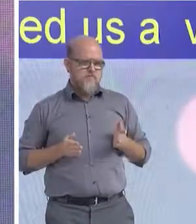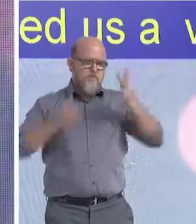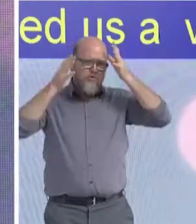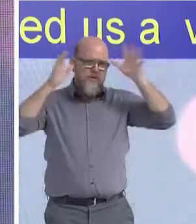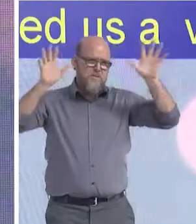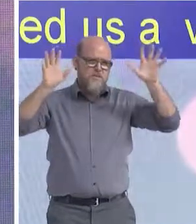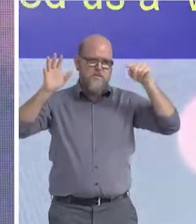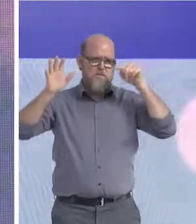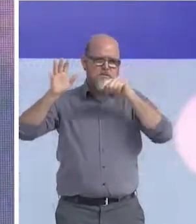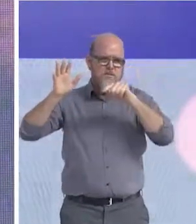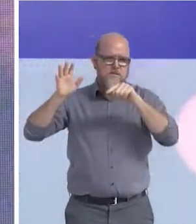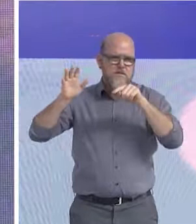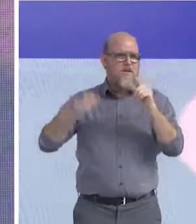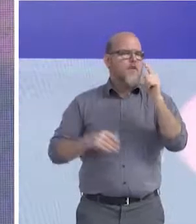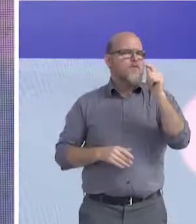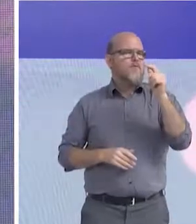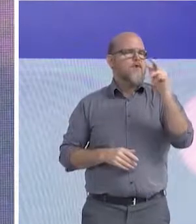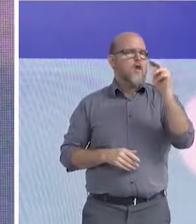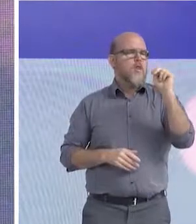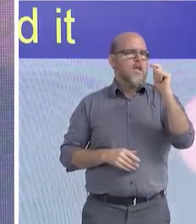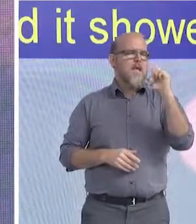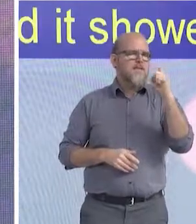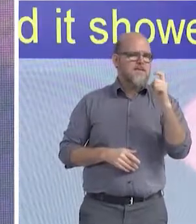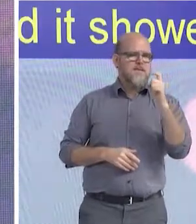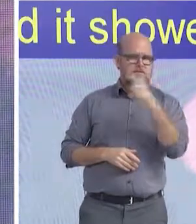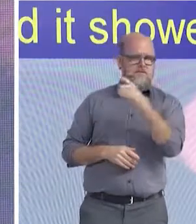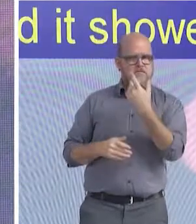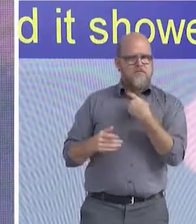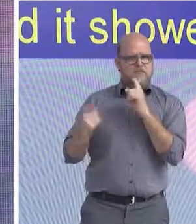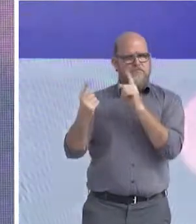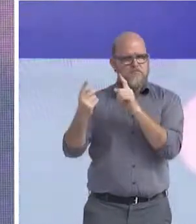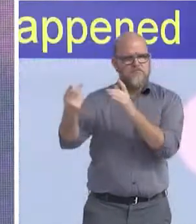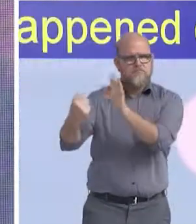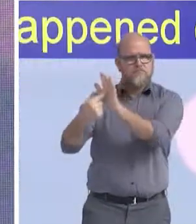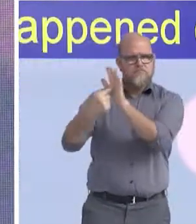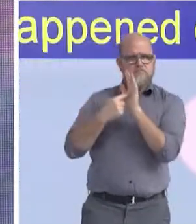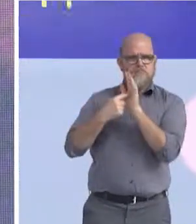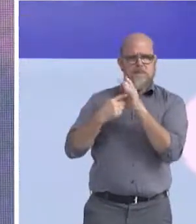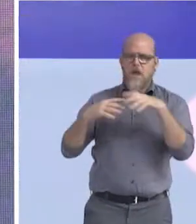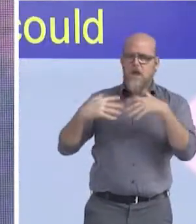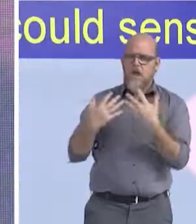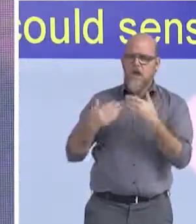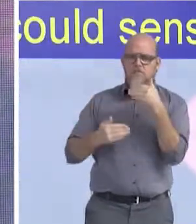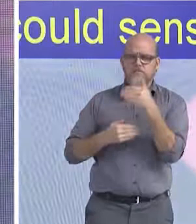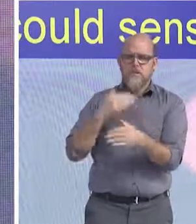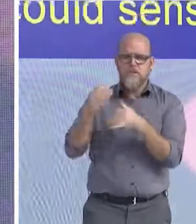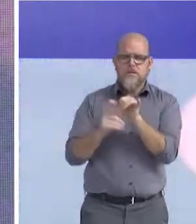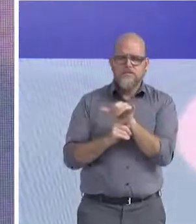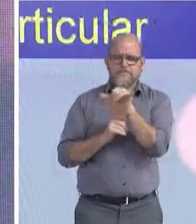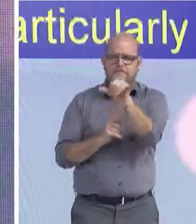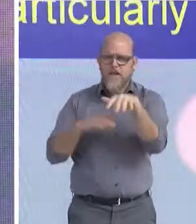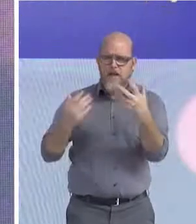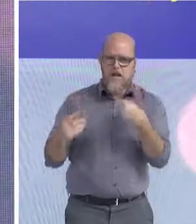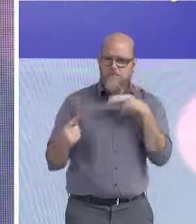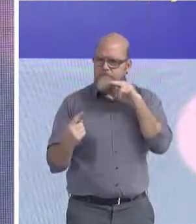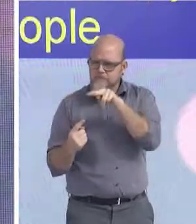And it showed it land. Nothing terrible happened on the flight, but you could sense how difficult it was, particularly for the people who were being brought back,